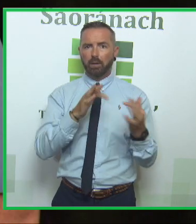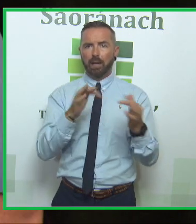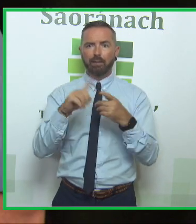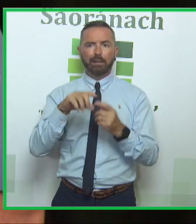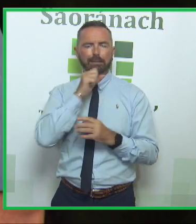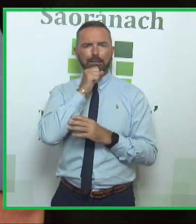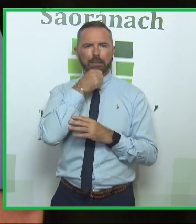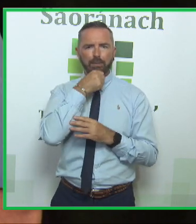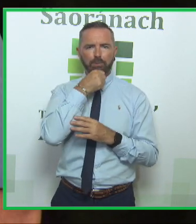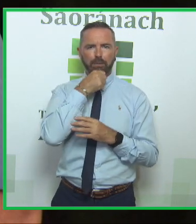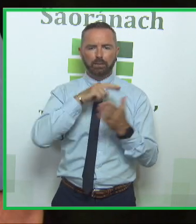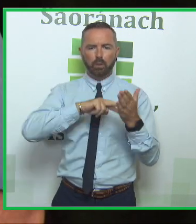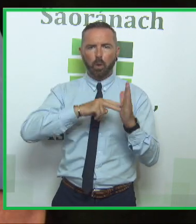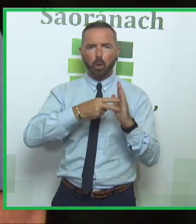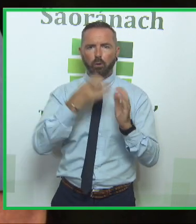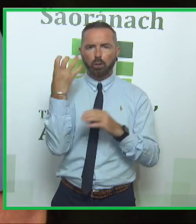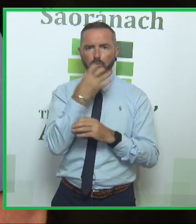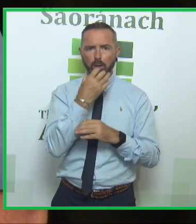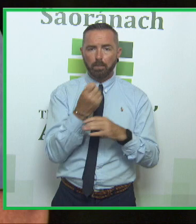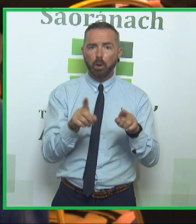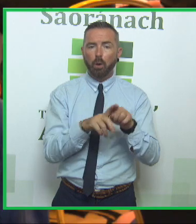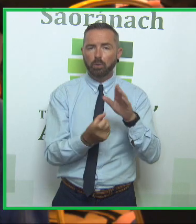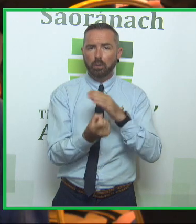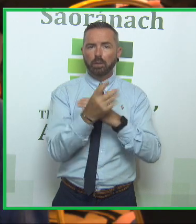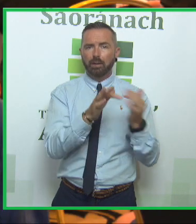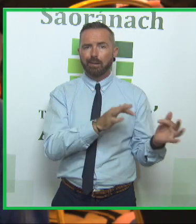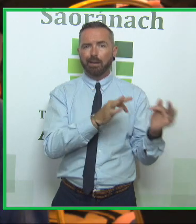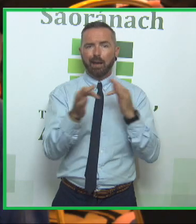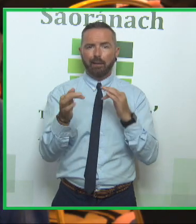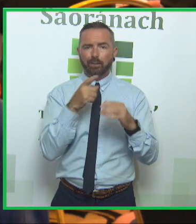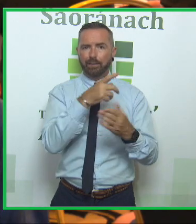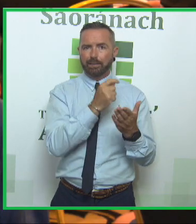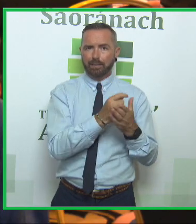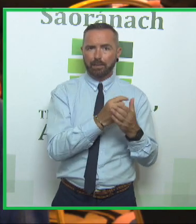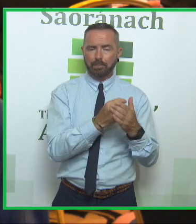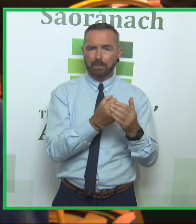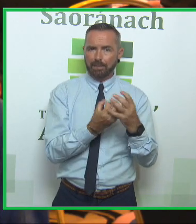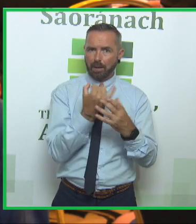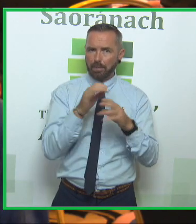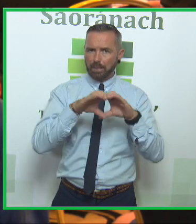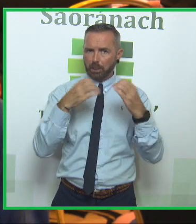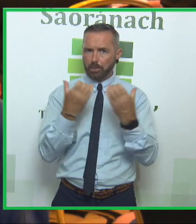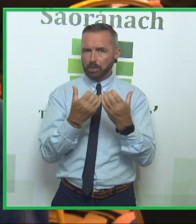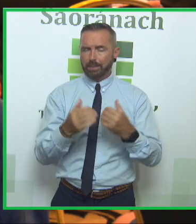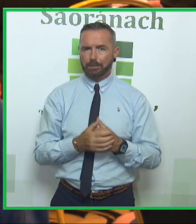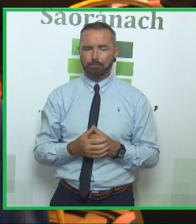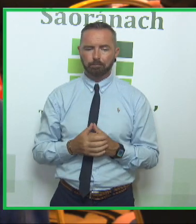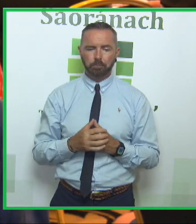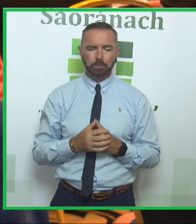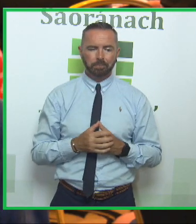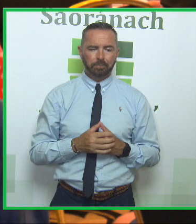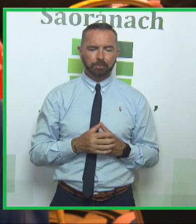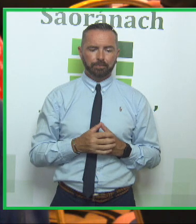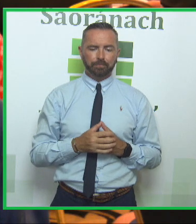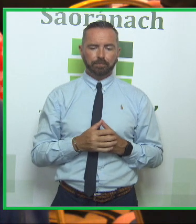serious organised crime that emerged later in the communities that I'm going to talk about. I think it's